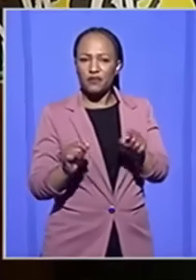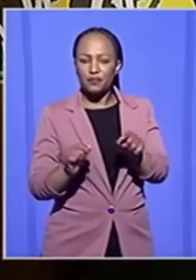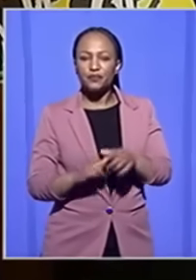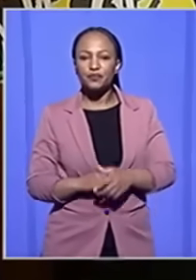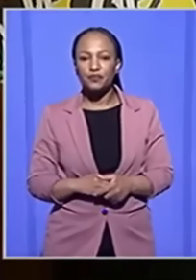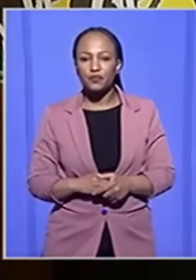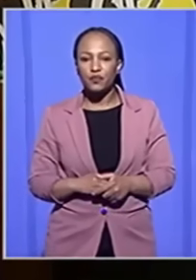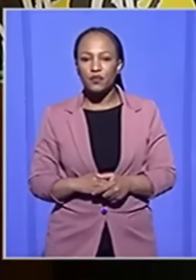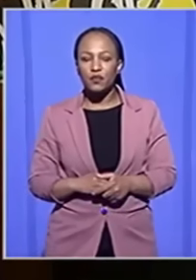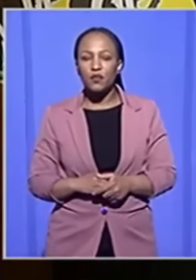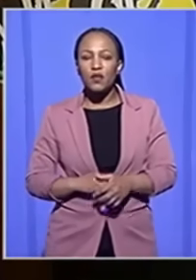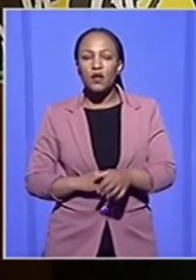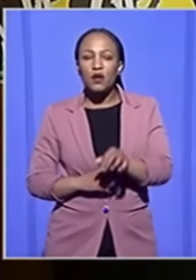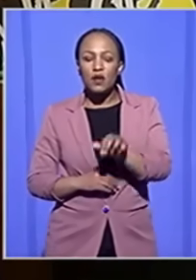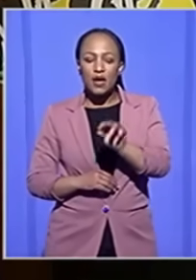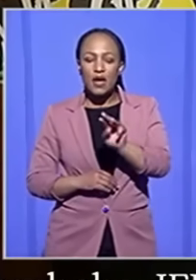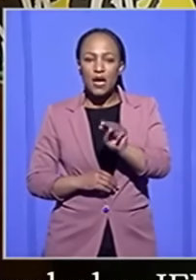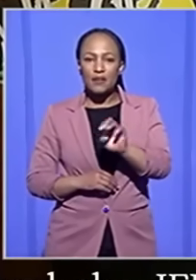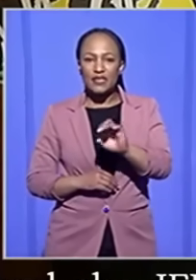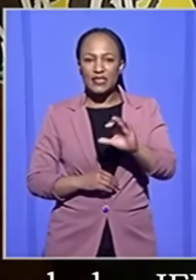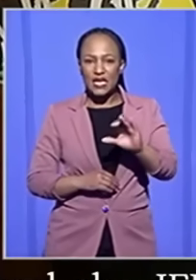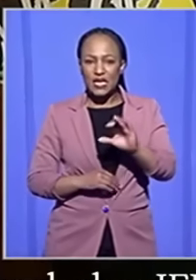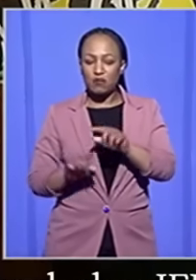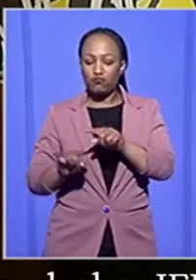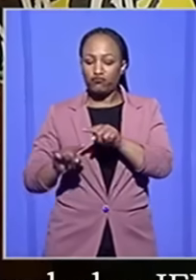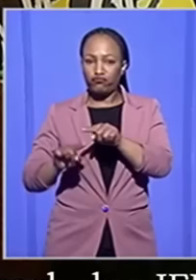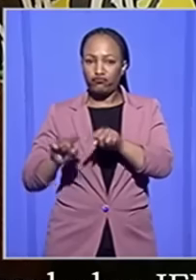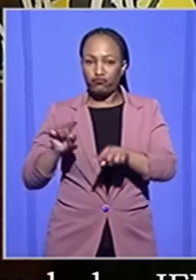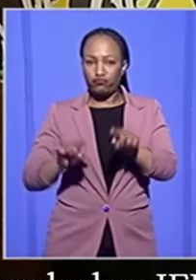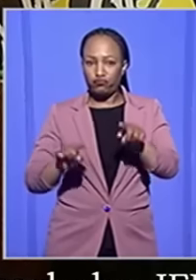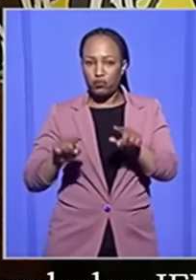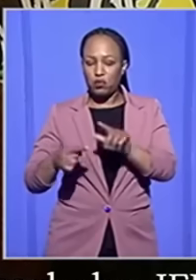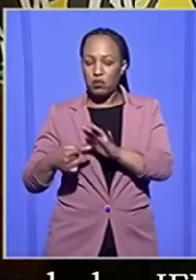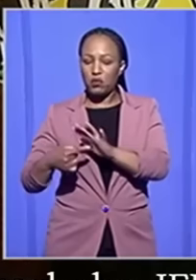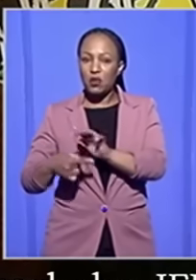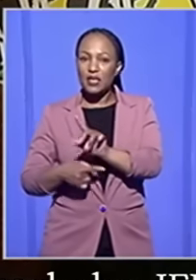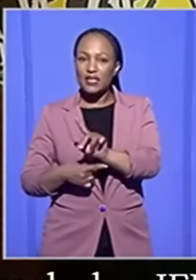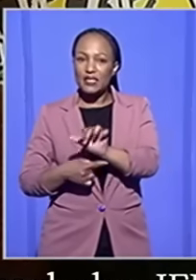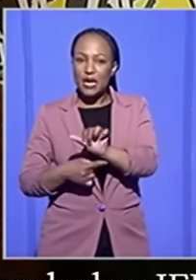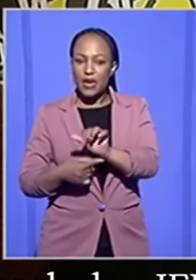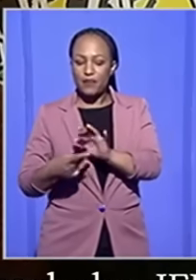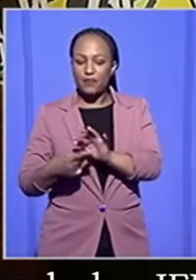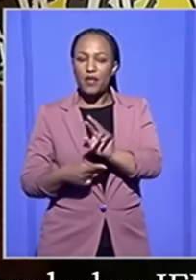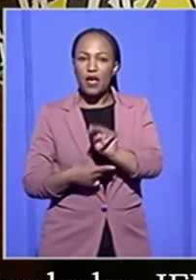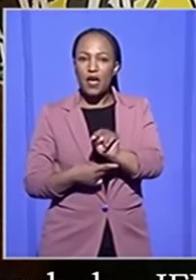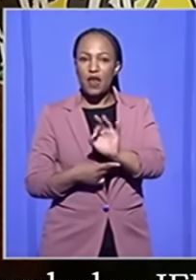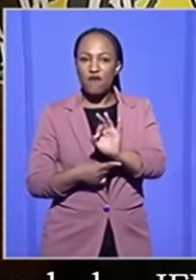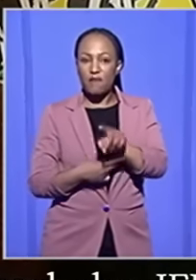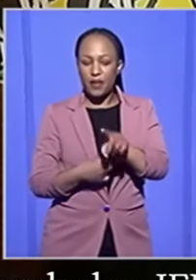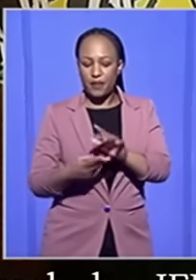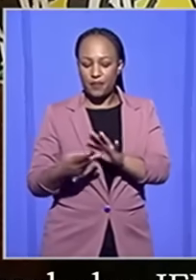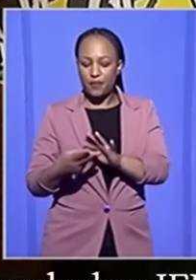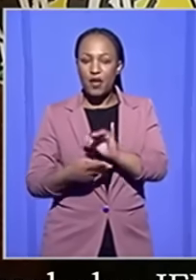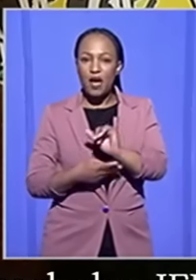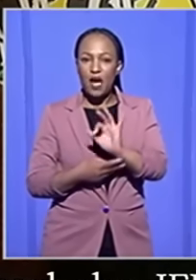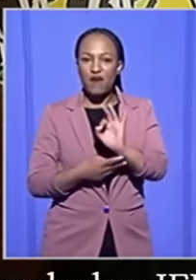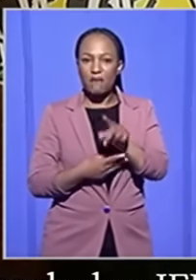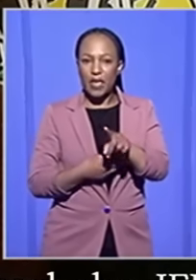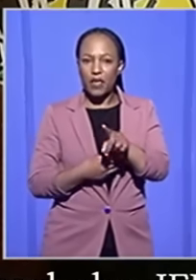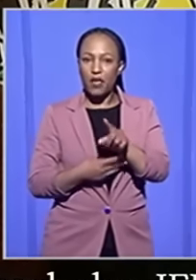MSs, we have DA, we have NFP, and the IFP. So unanimously